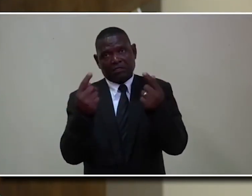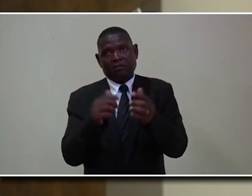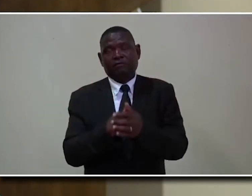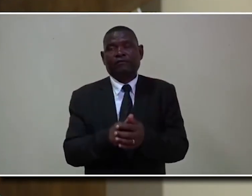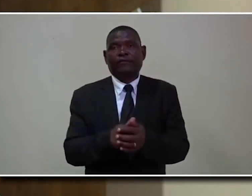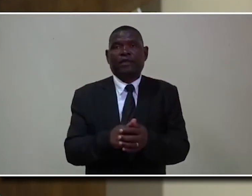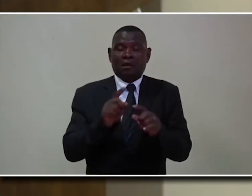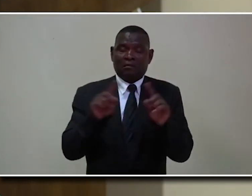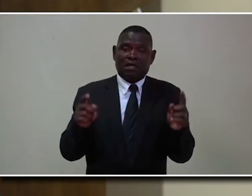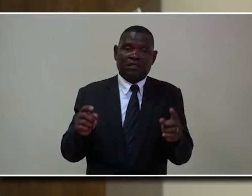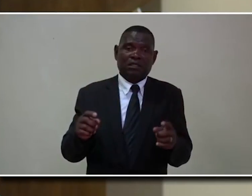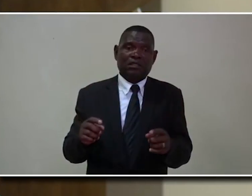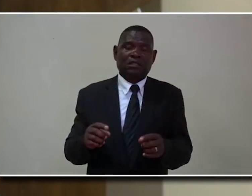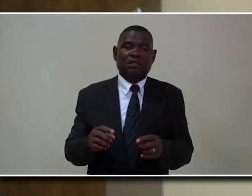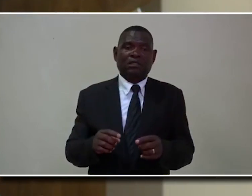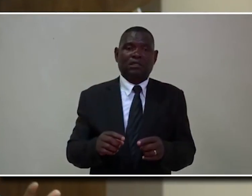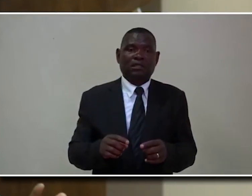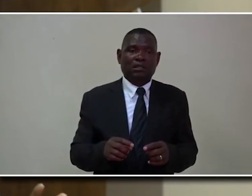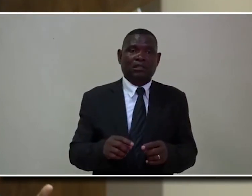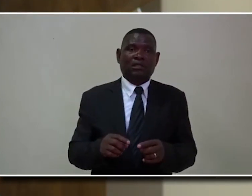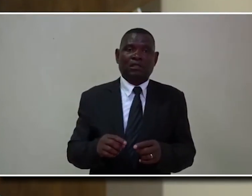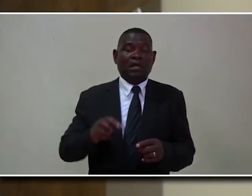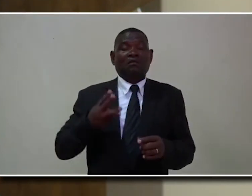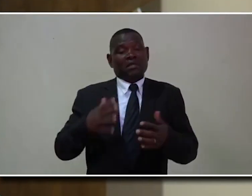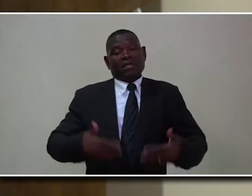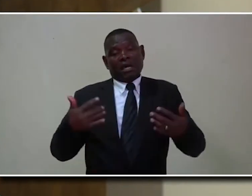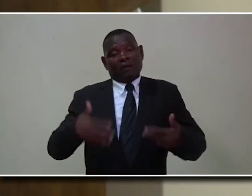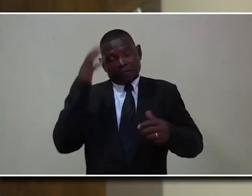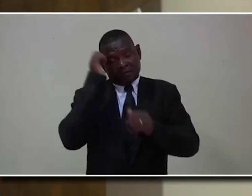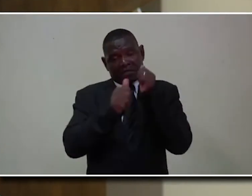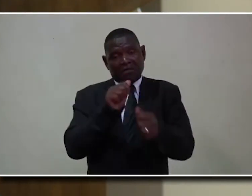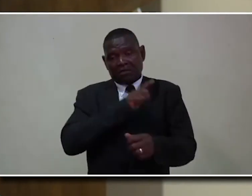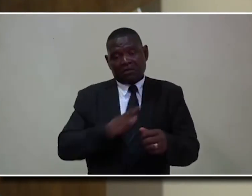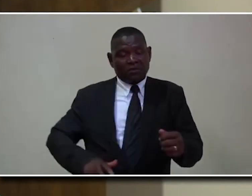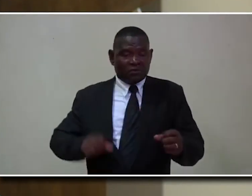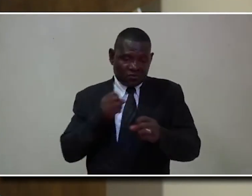But we have an advantage because the Lord is ready to forgive us.